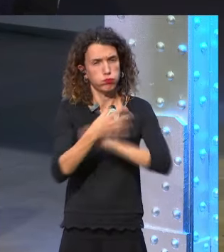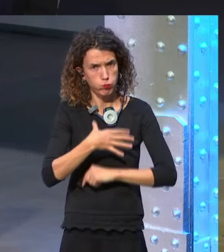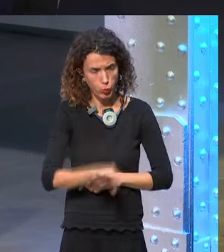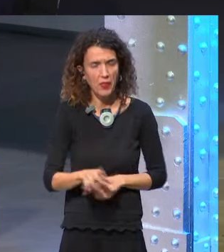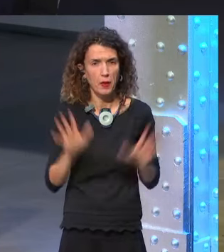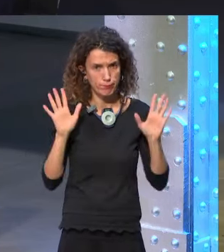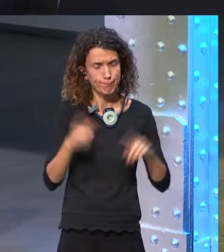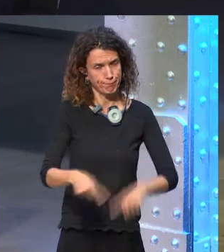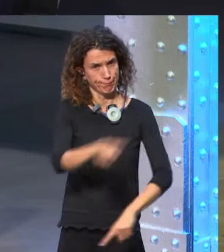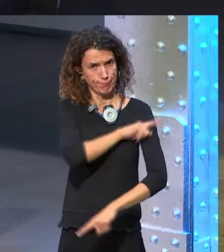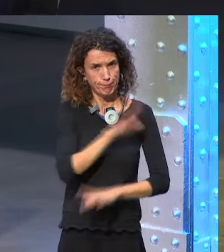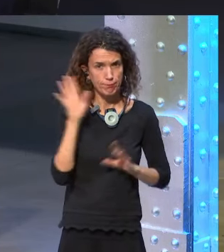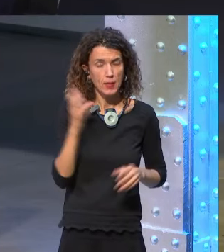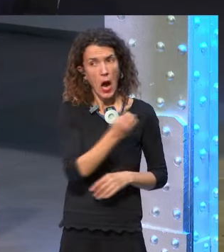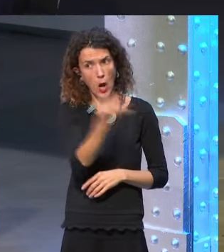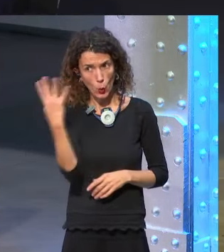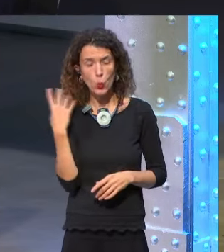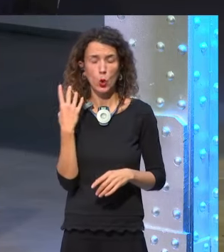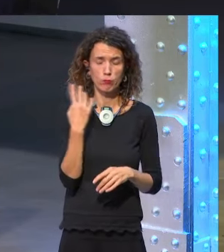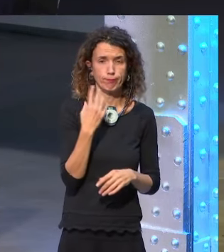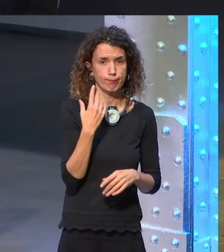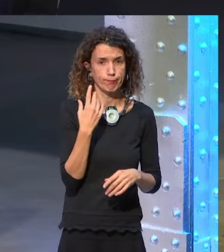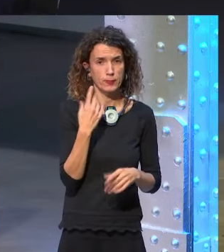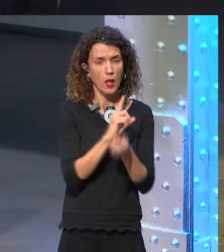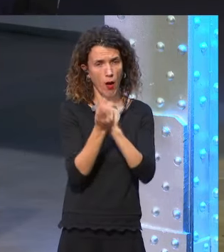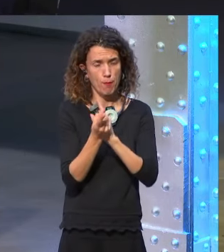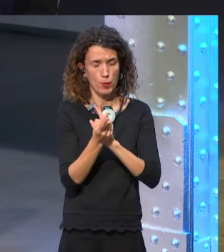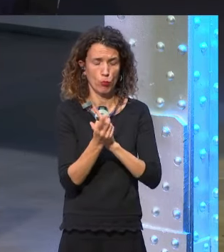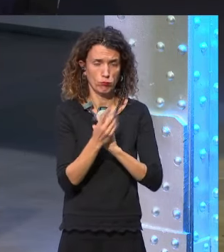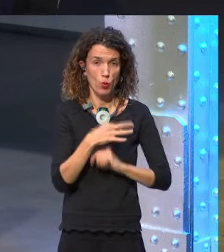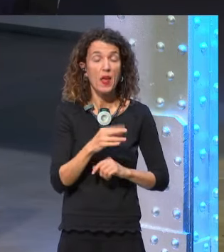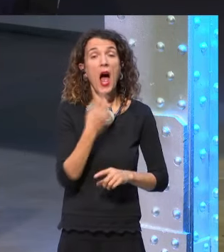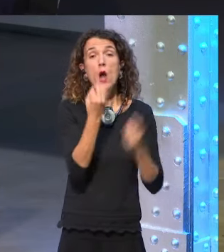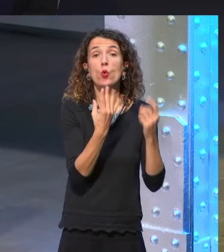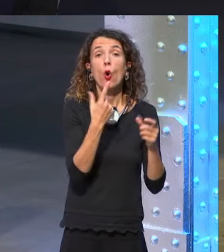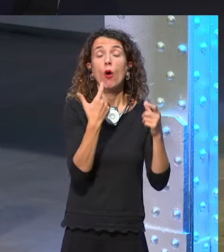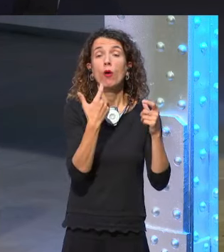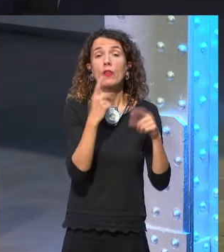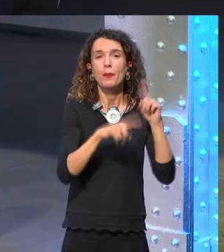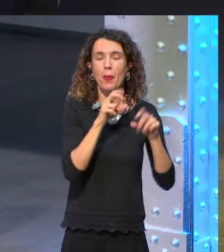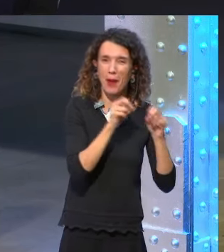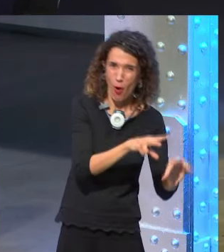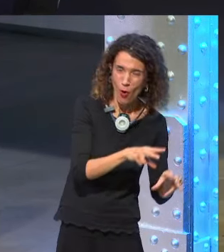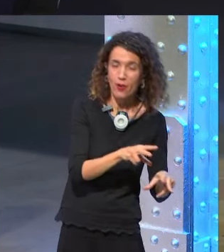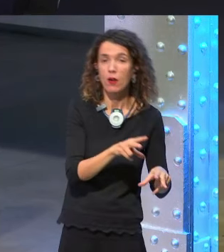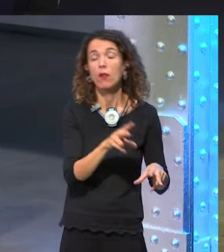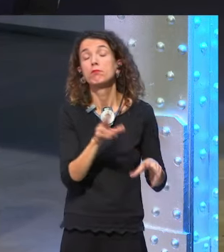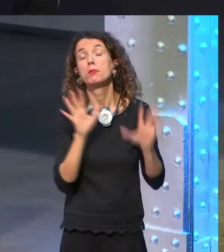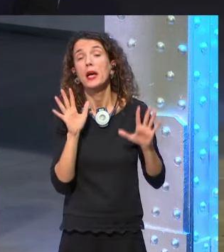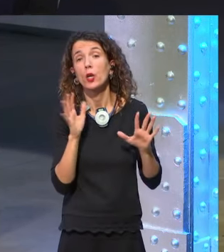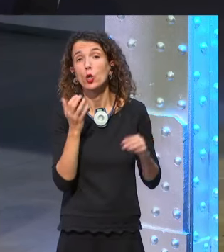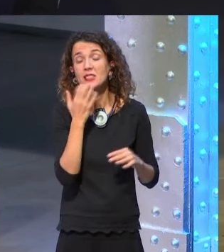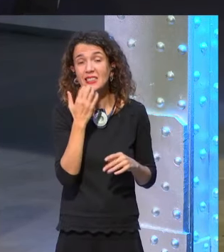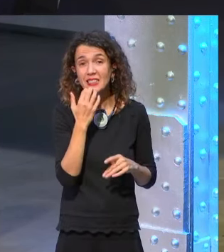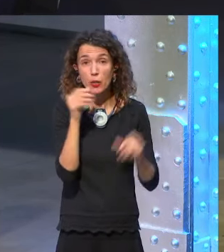aspects. In some respects, maybe to the worse, in the sense that if shape becomes free, what do you do